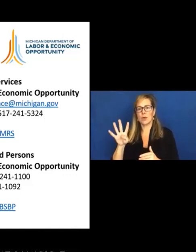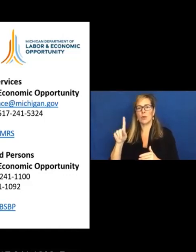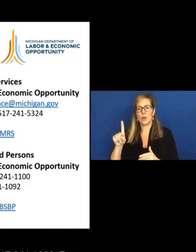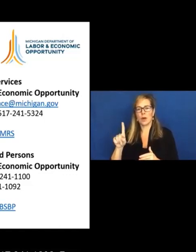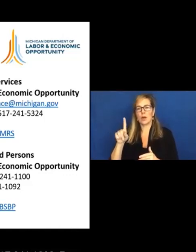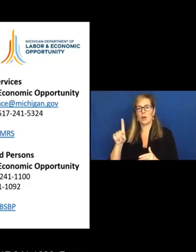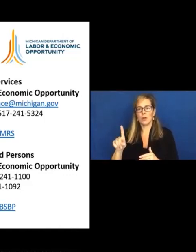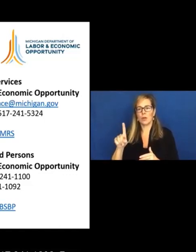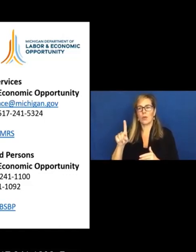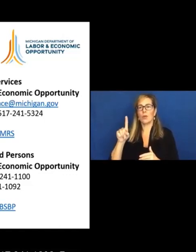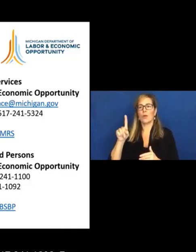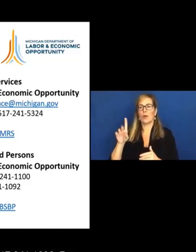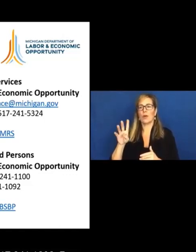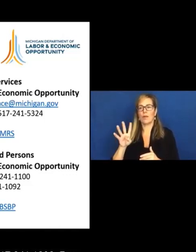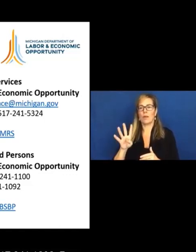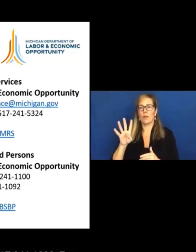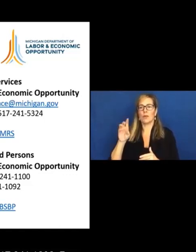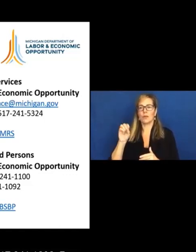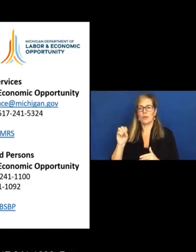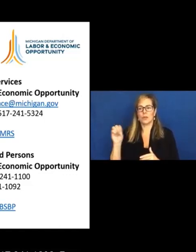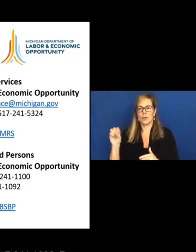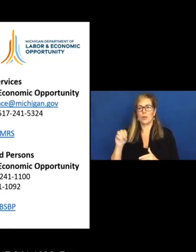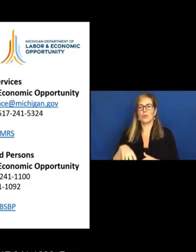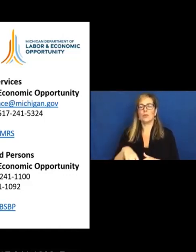517-241-1100. The TTY is